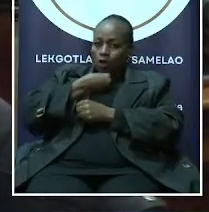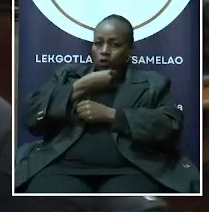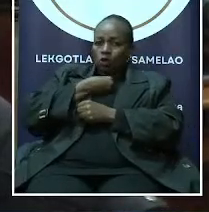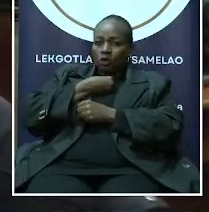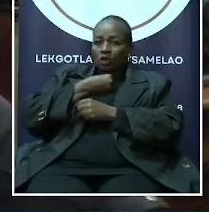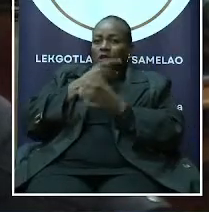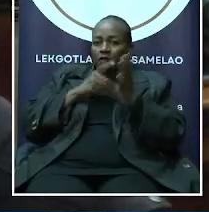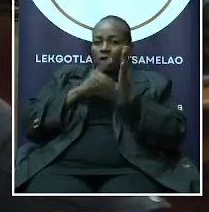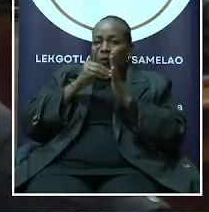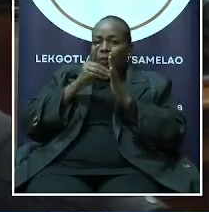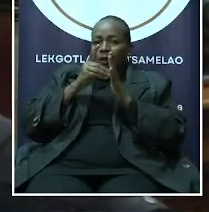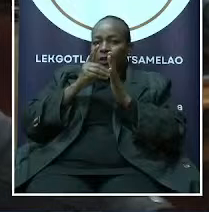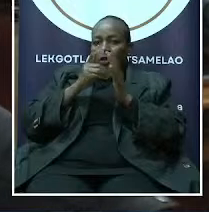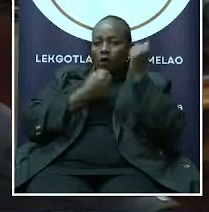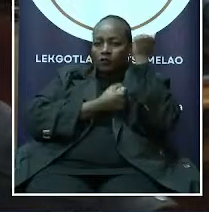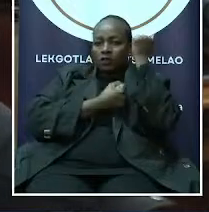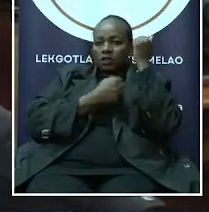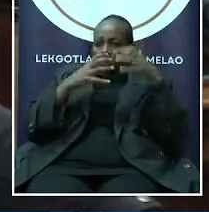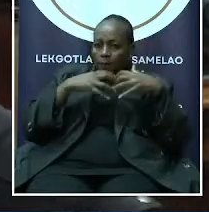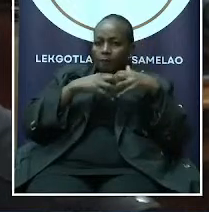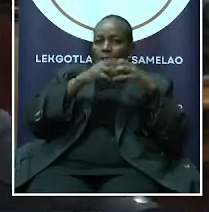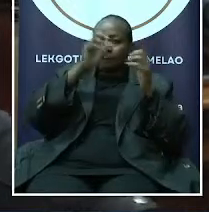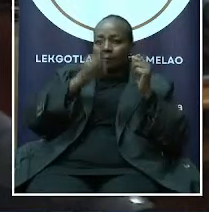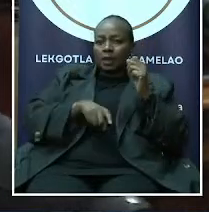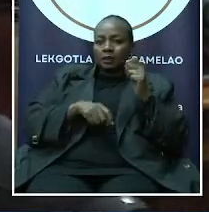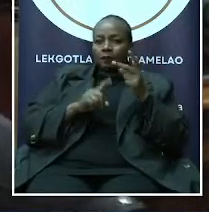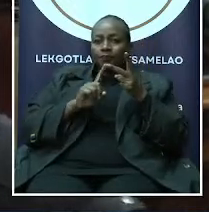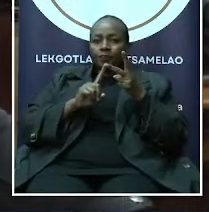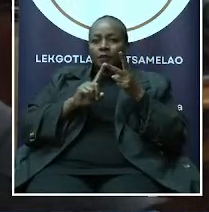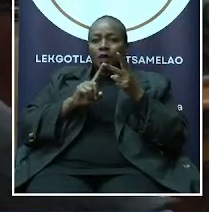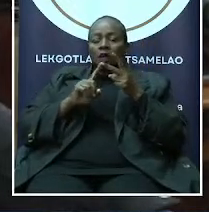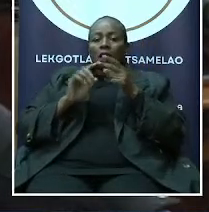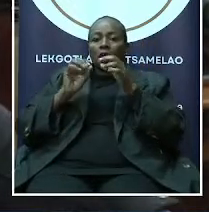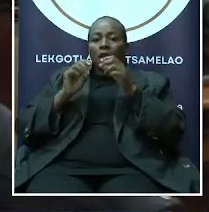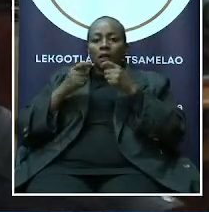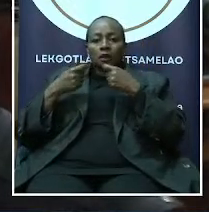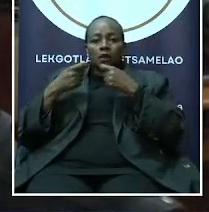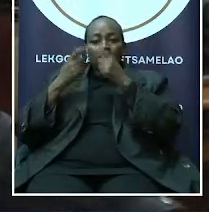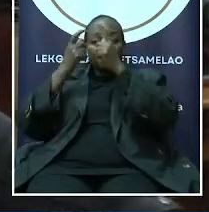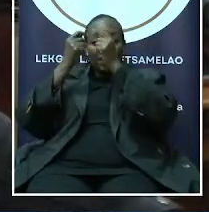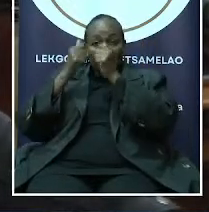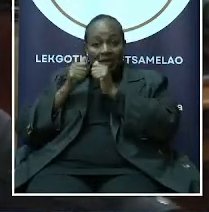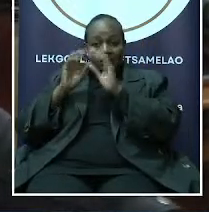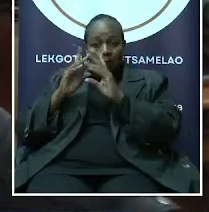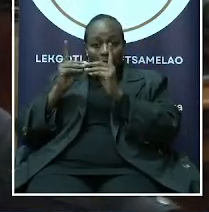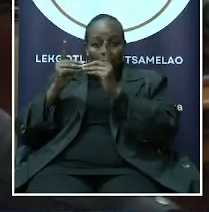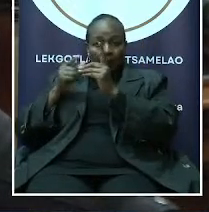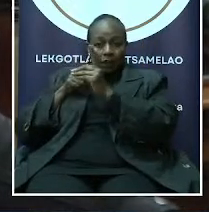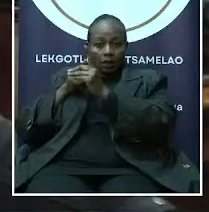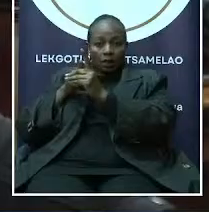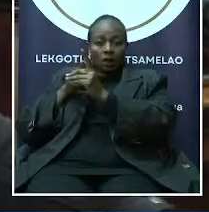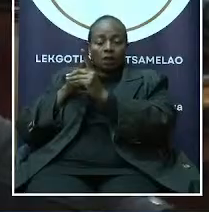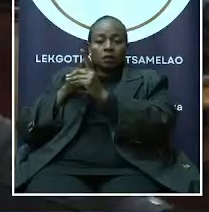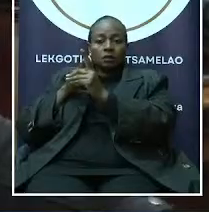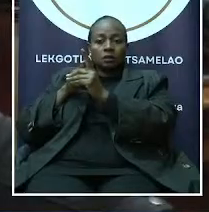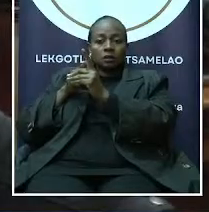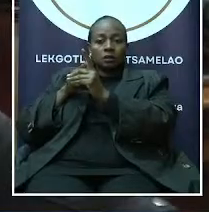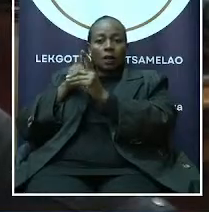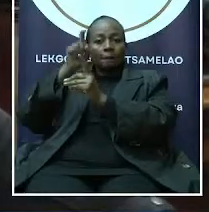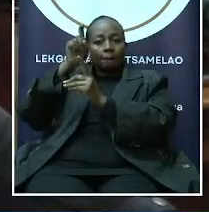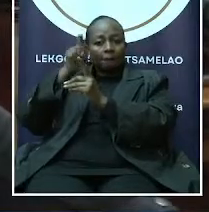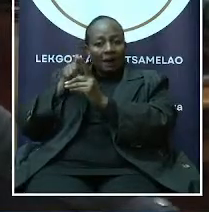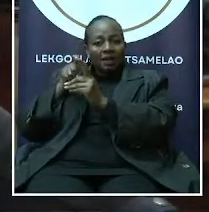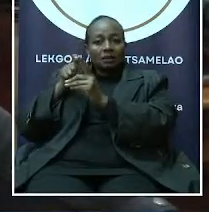offices. That municipalities in their supply chain procurement processes, that they have